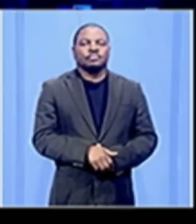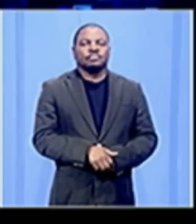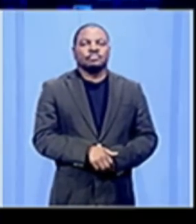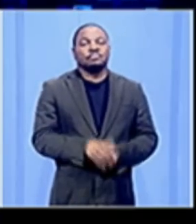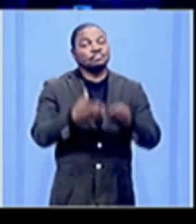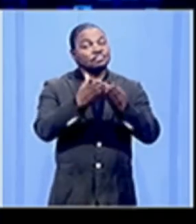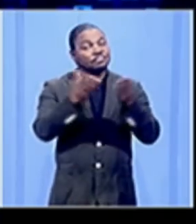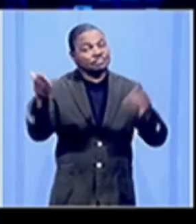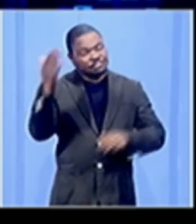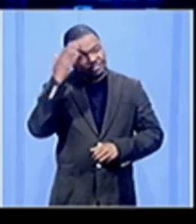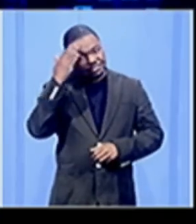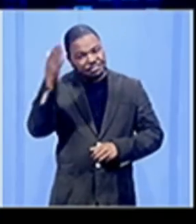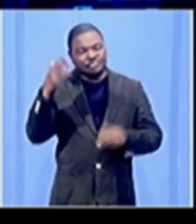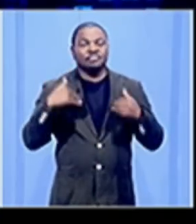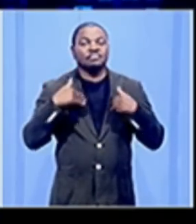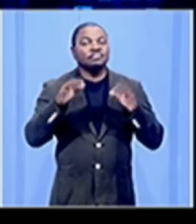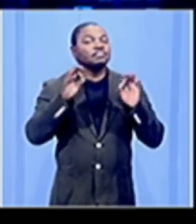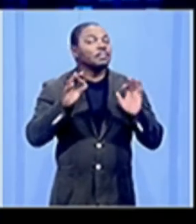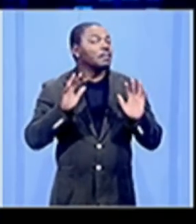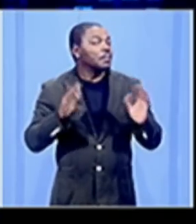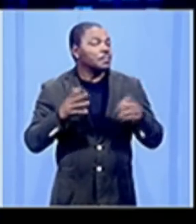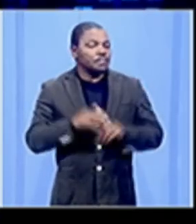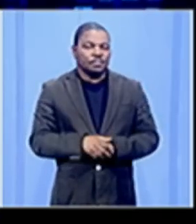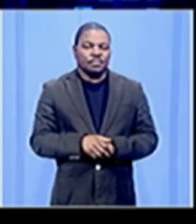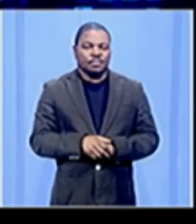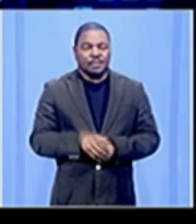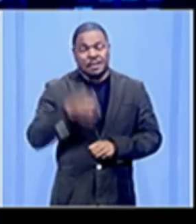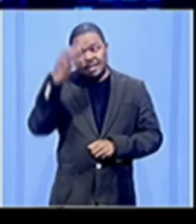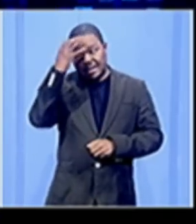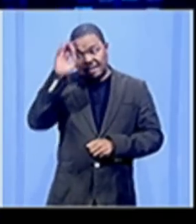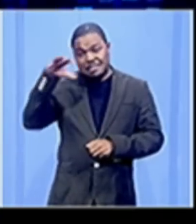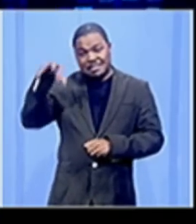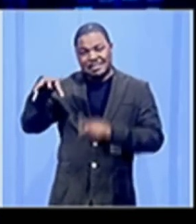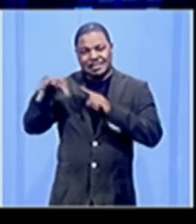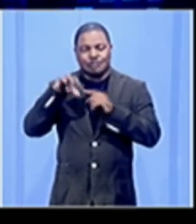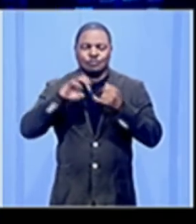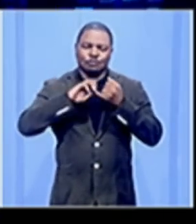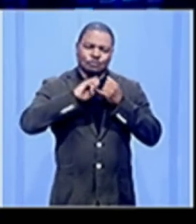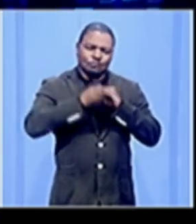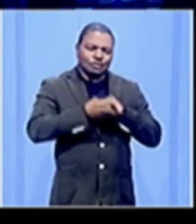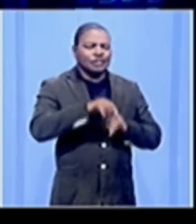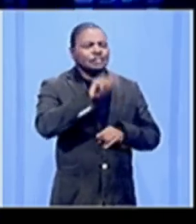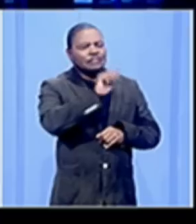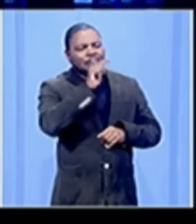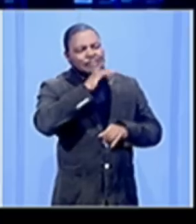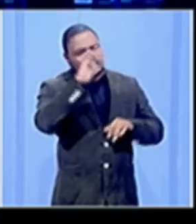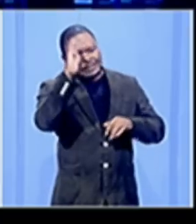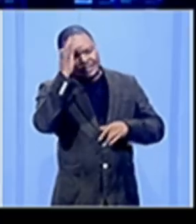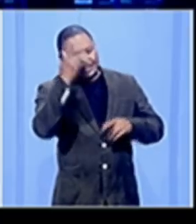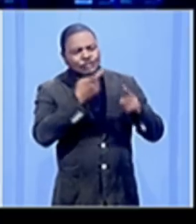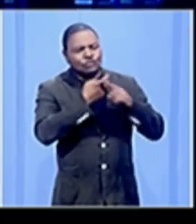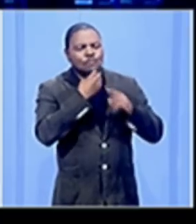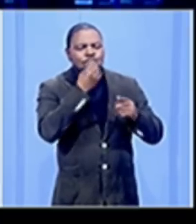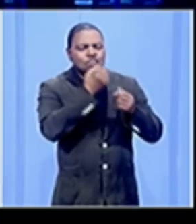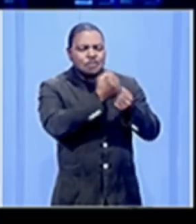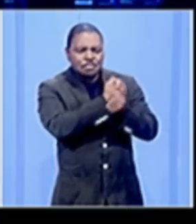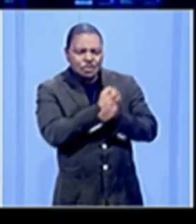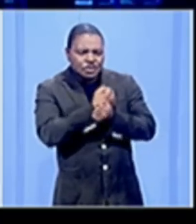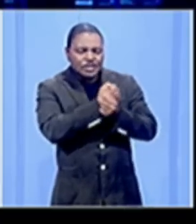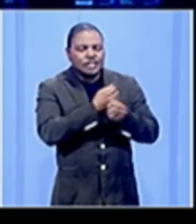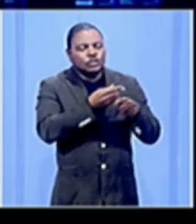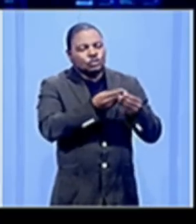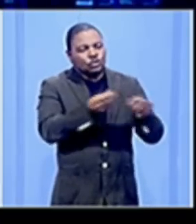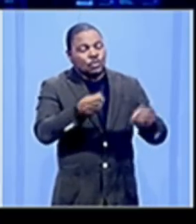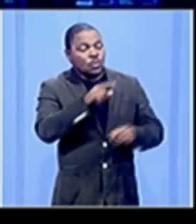Mogaetsho Madume tla re dithankgololo ka gore puso e tsweletse go bona tharabololo ya dikgetsi tsa botlhole mo dijong tseo di